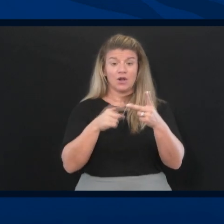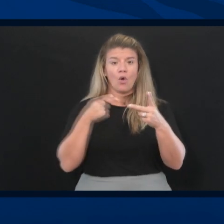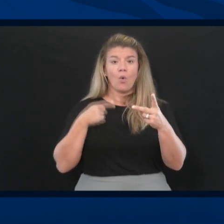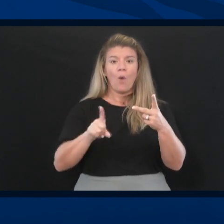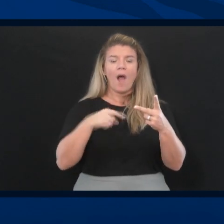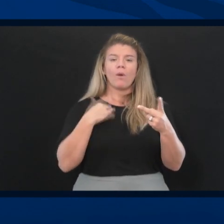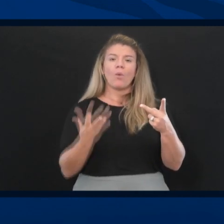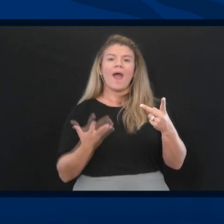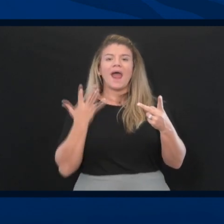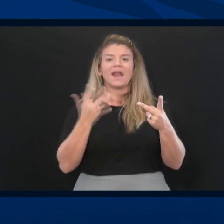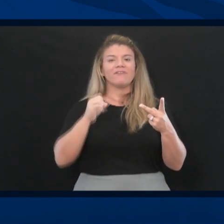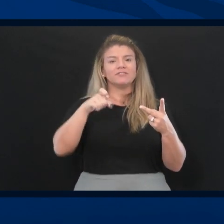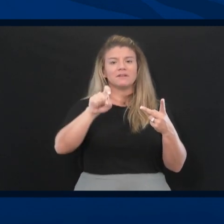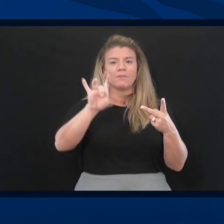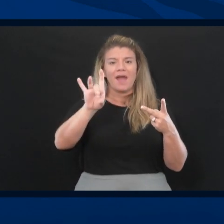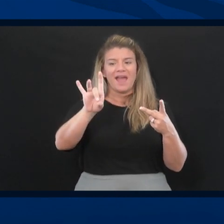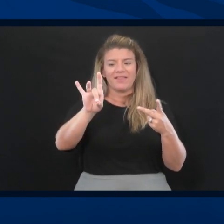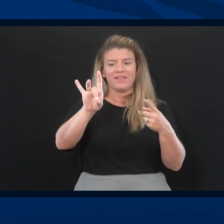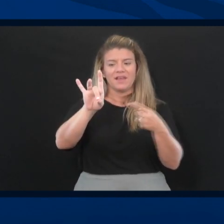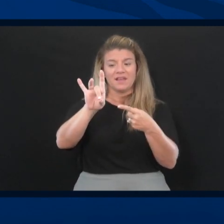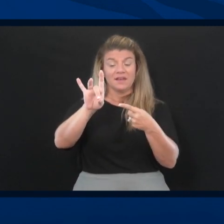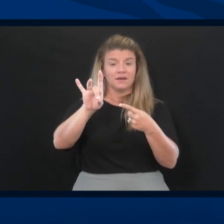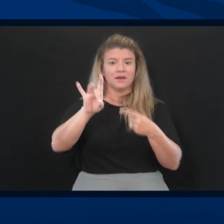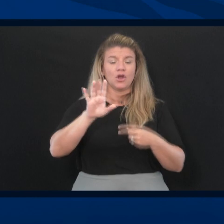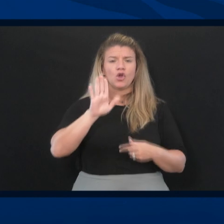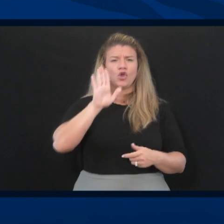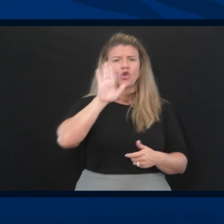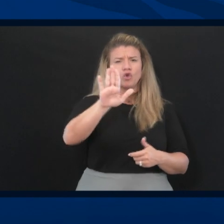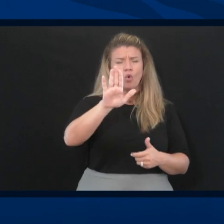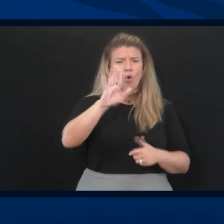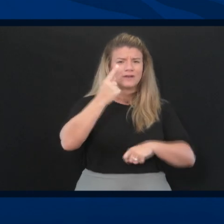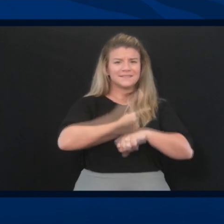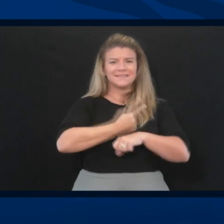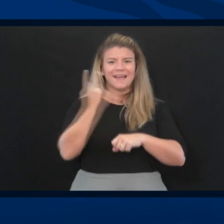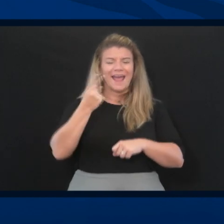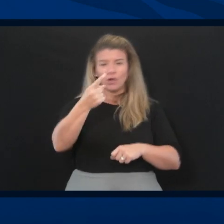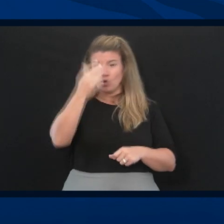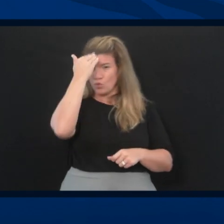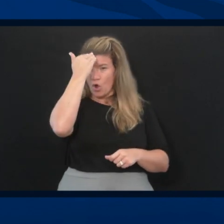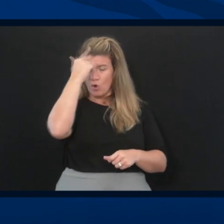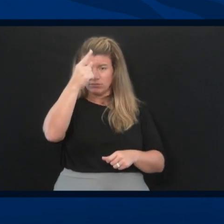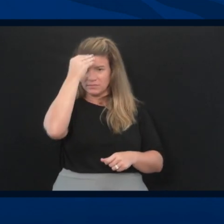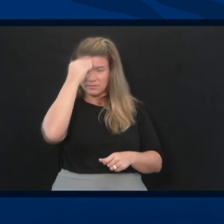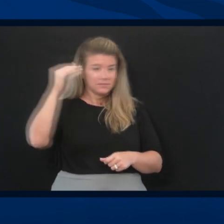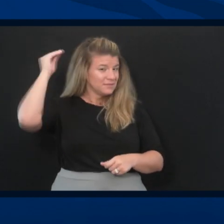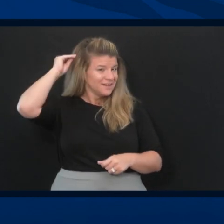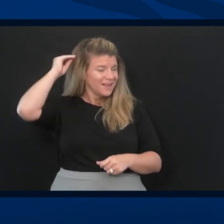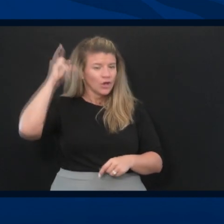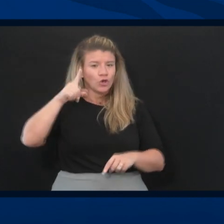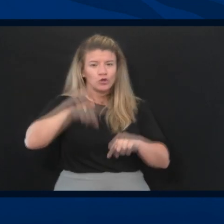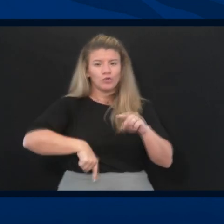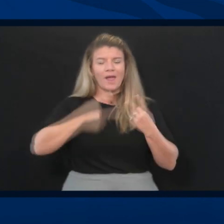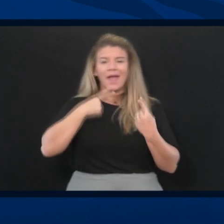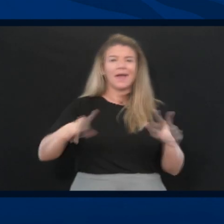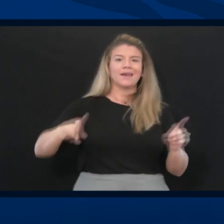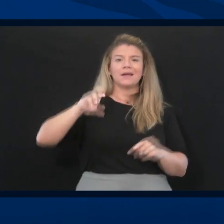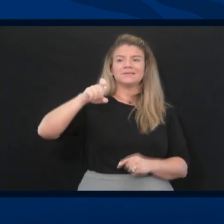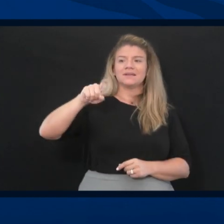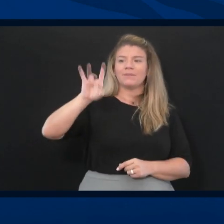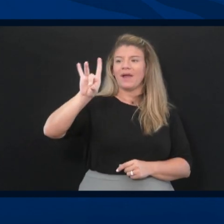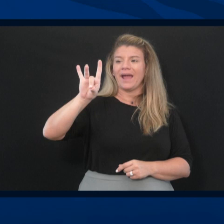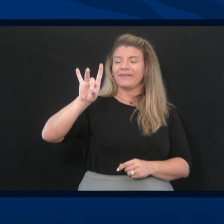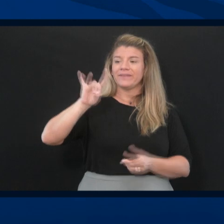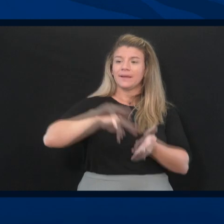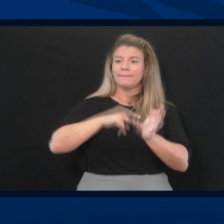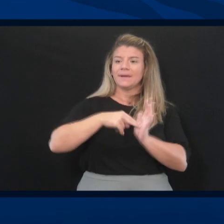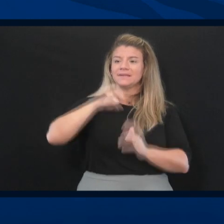8th, what is your date in your head right now? You can't wait till September 8th to announce we're not going to school, or we